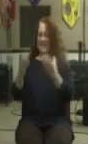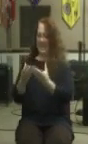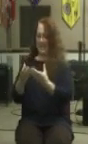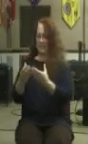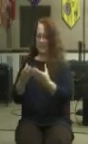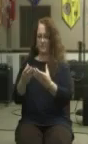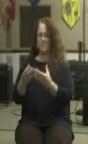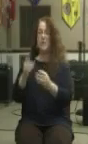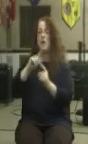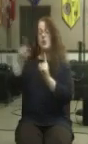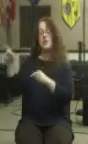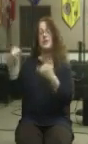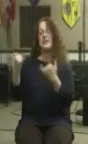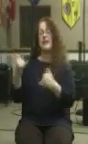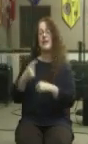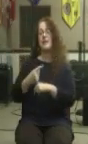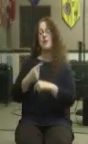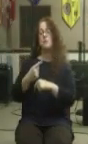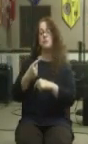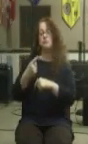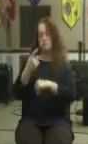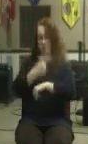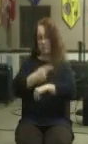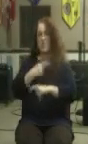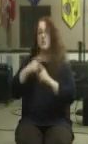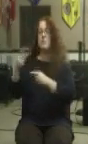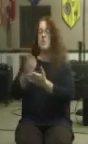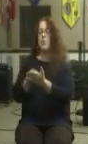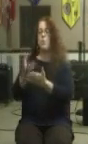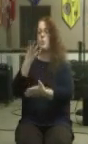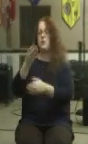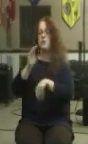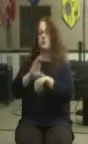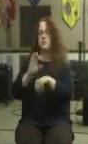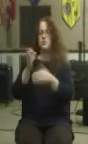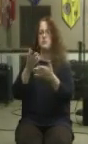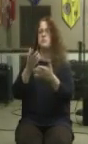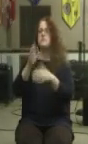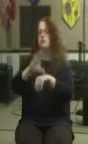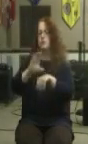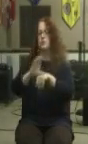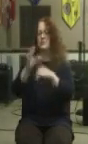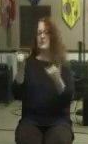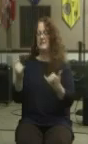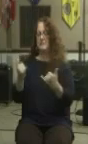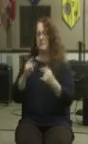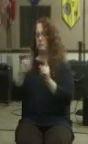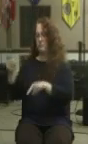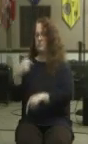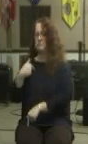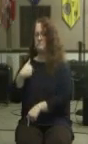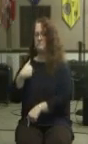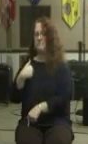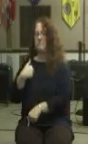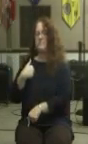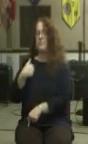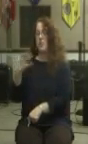people. I can go right now to a church that's considered to be a rich church.